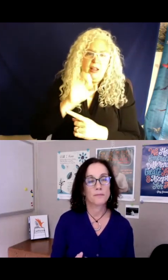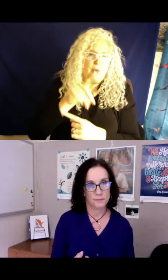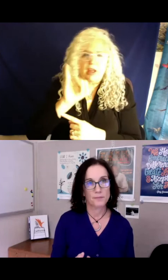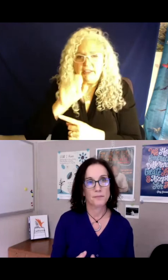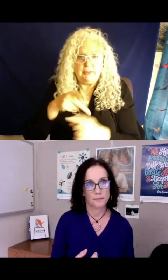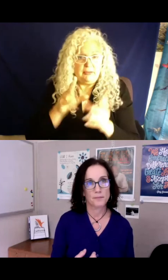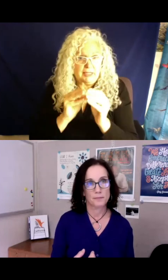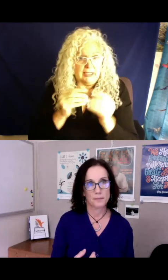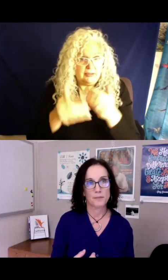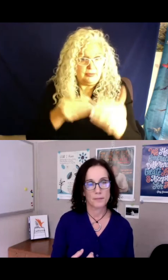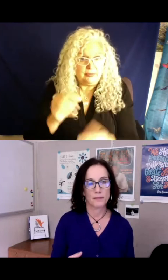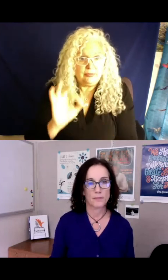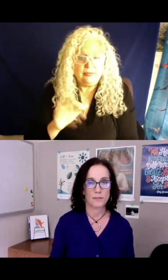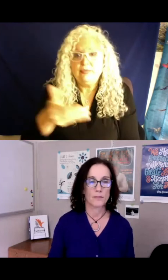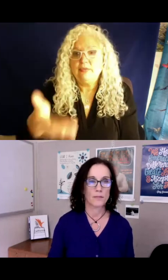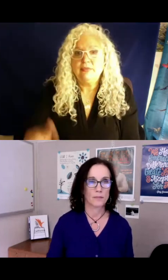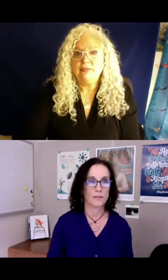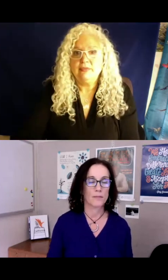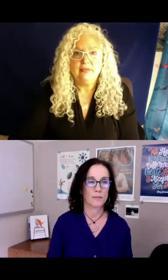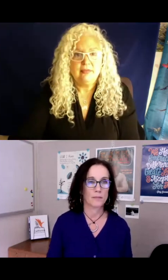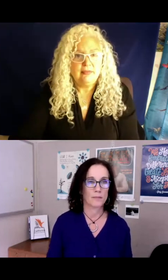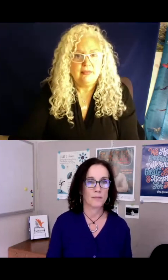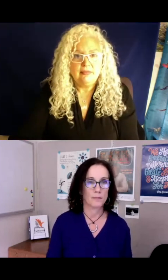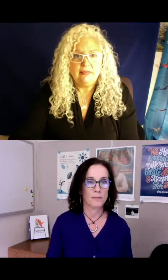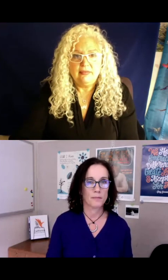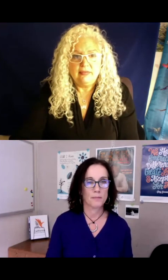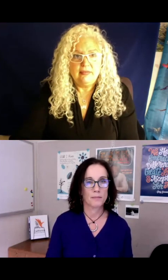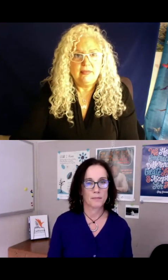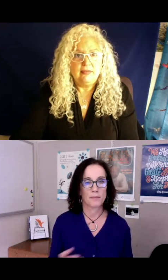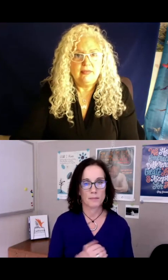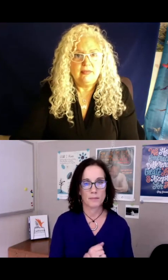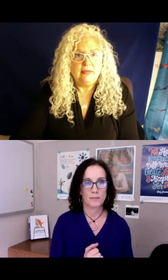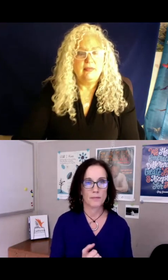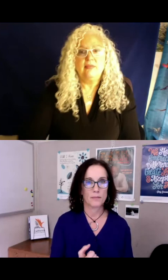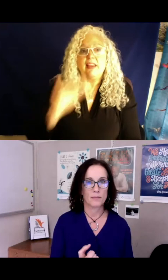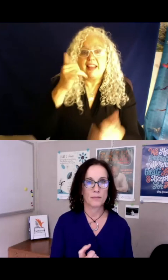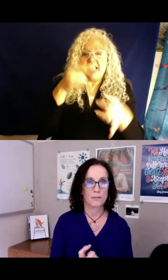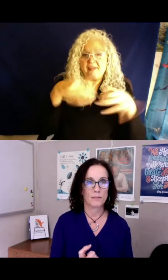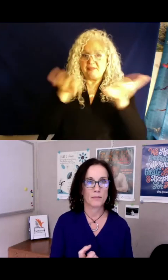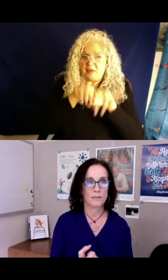advance for the IEP or IFSP meetings.